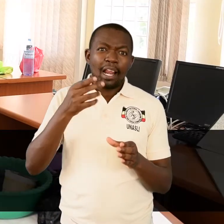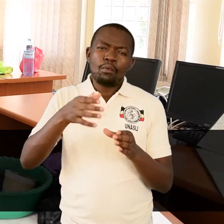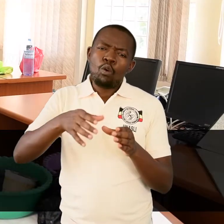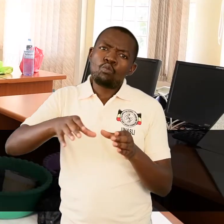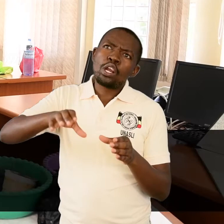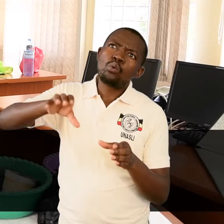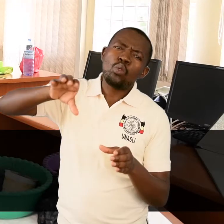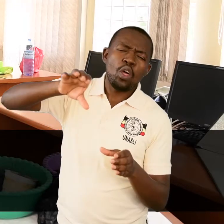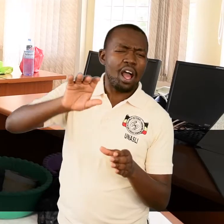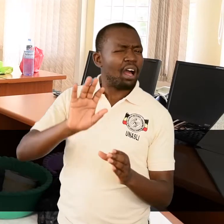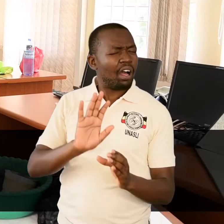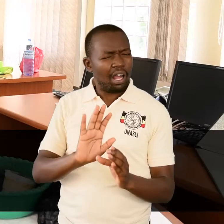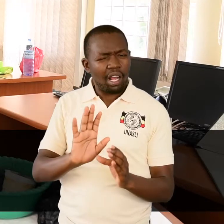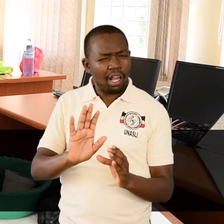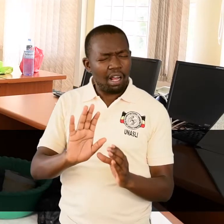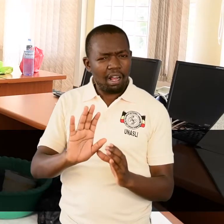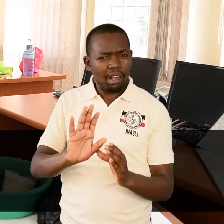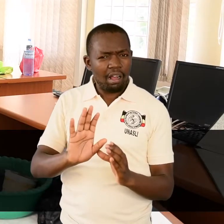water.